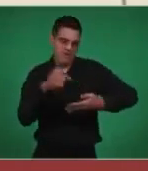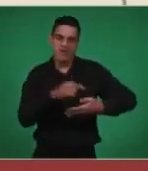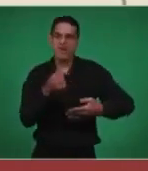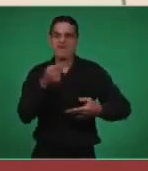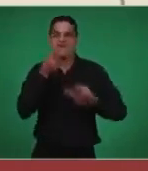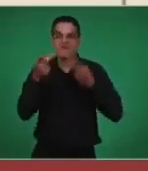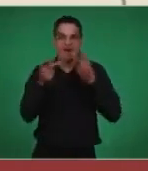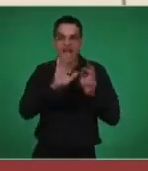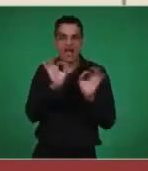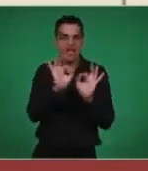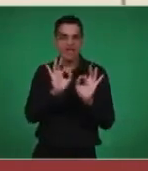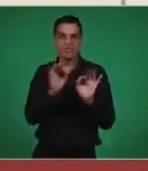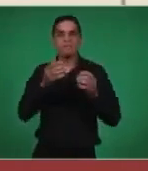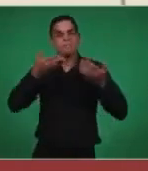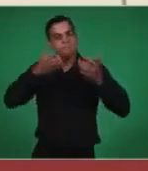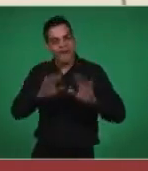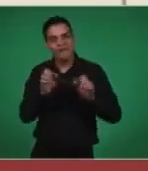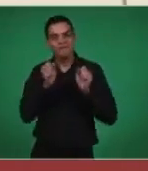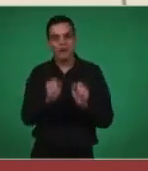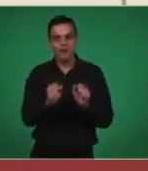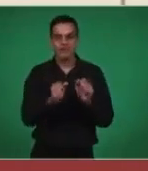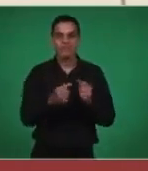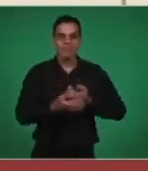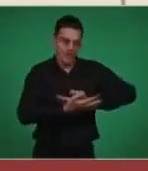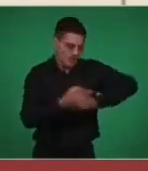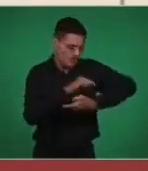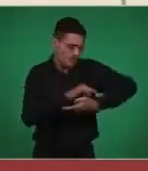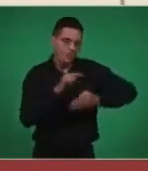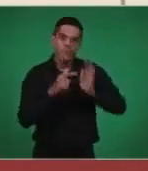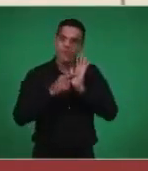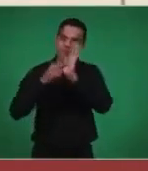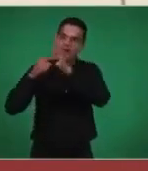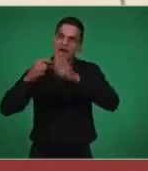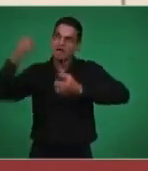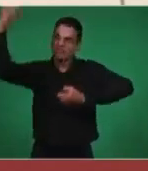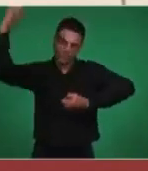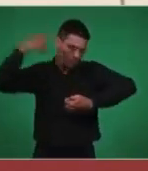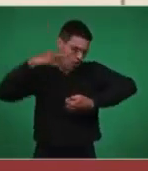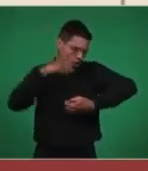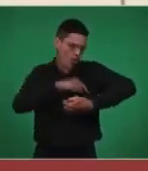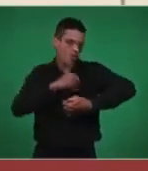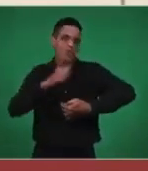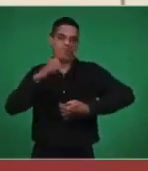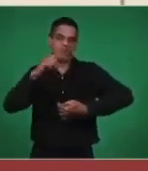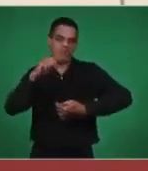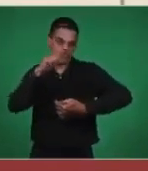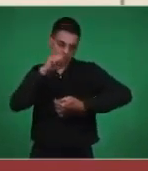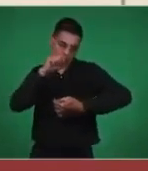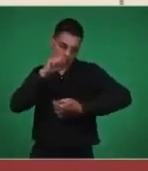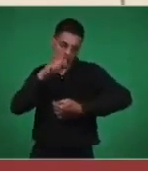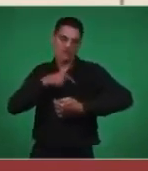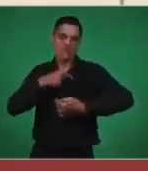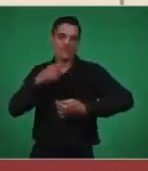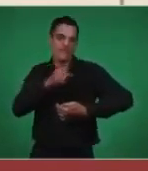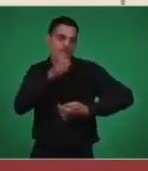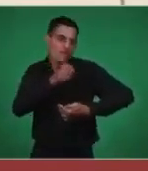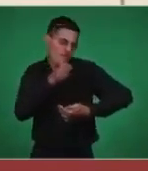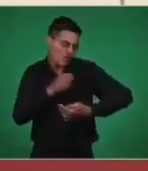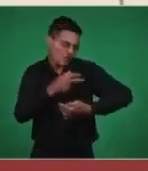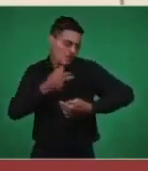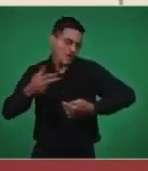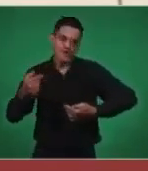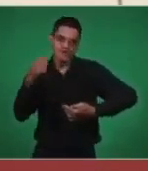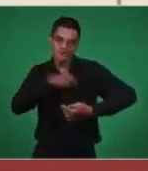But you need to talk to them, put them on your lap, and you say, we're going to drink milk here, and I'll go